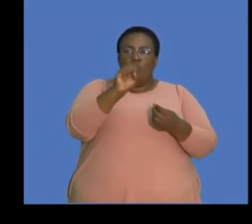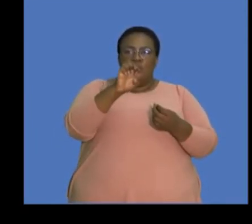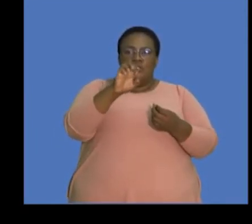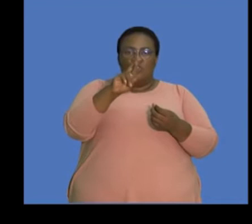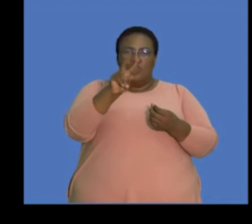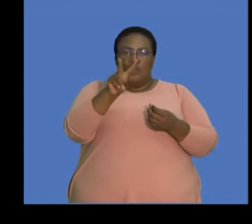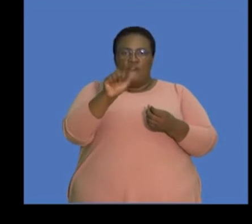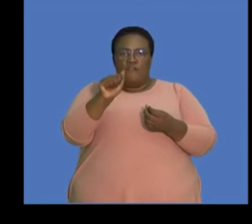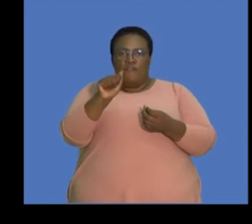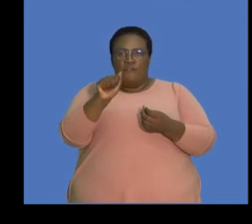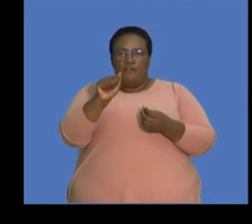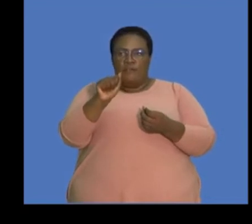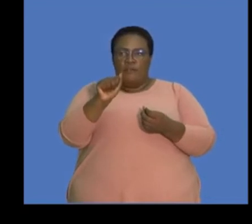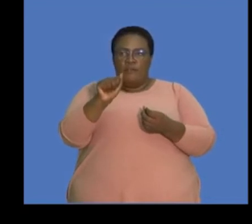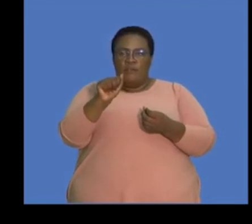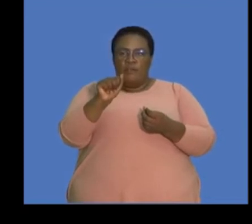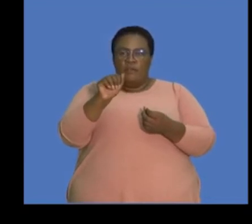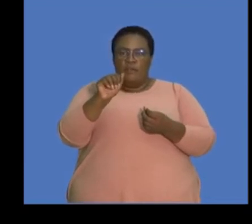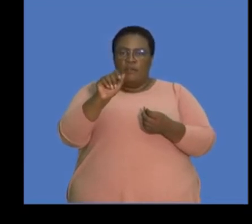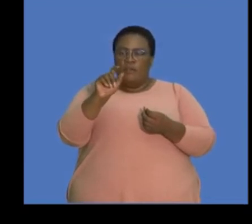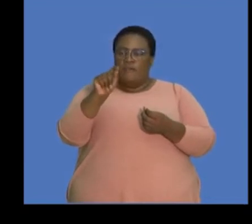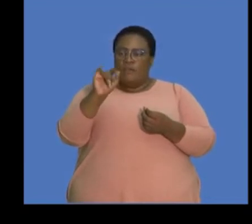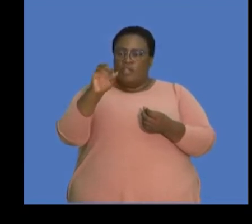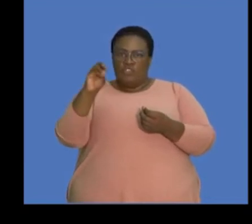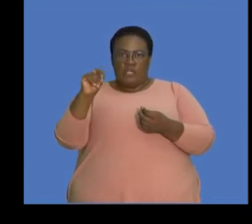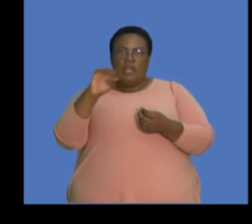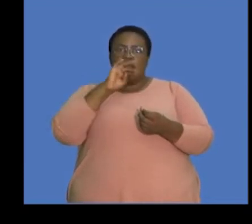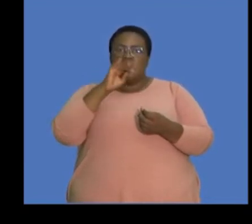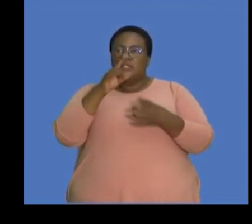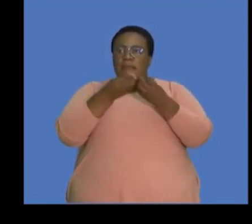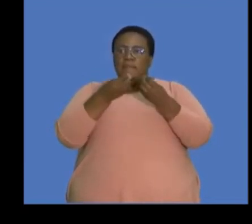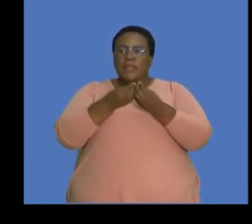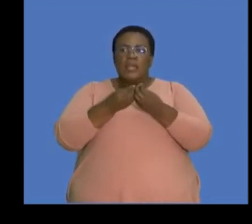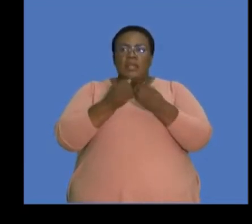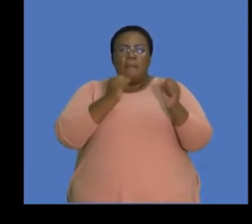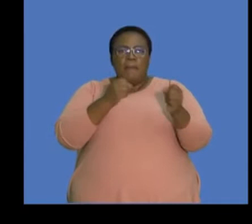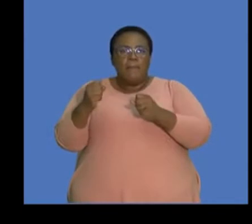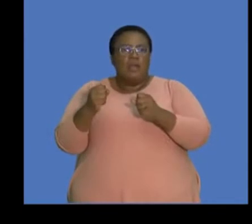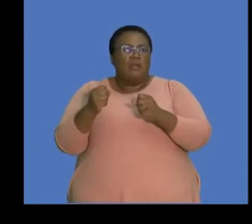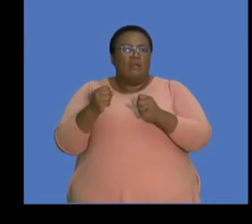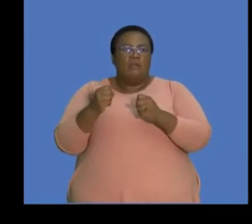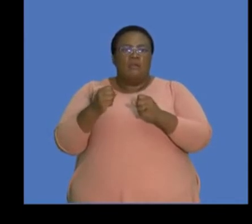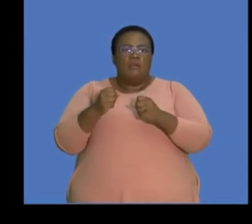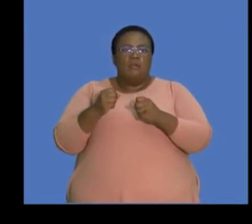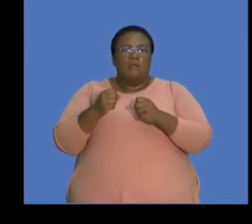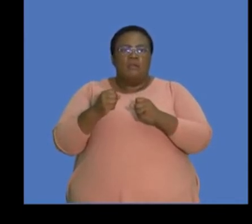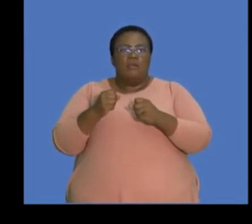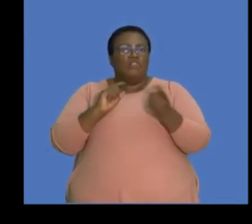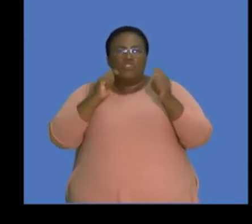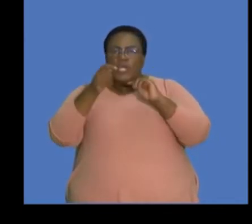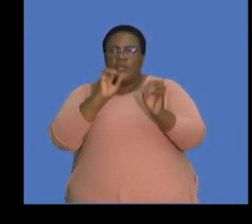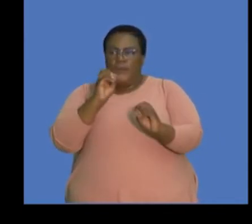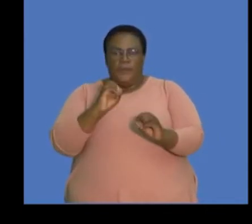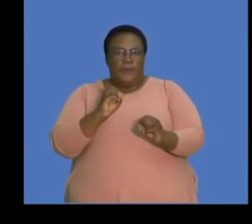constant, okay? It remains constant. It could be with respect to size or magnitude, okay? So if